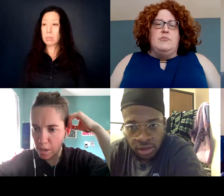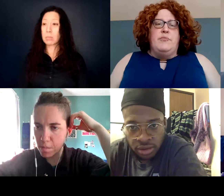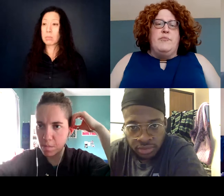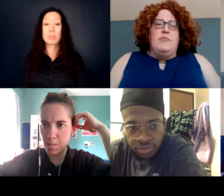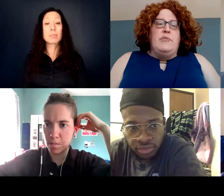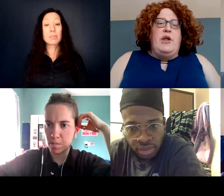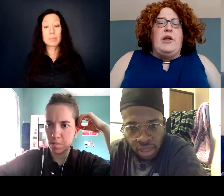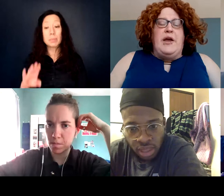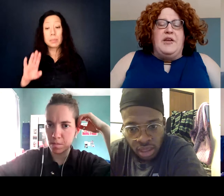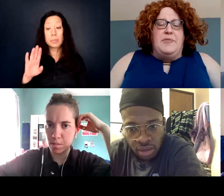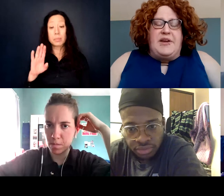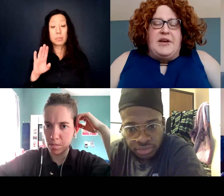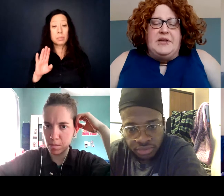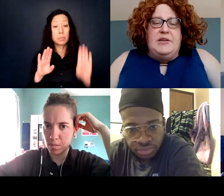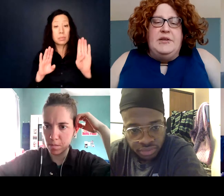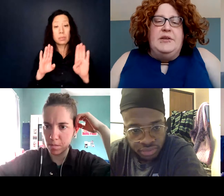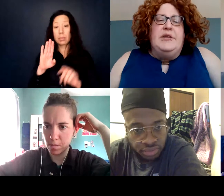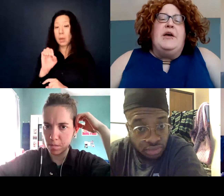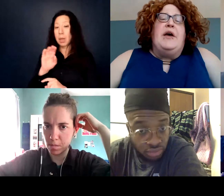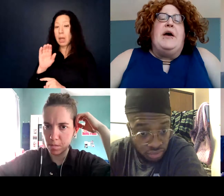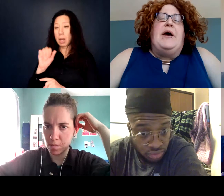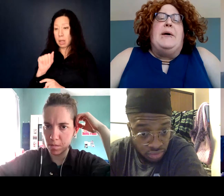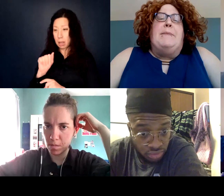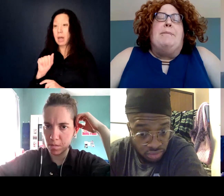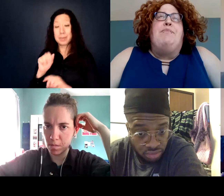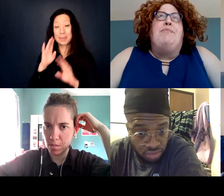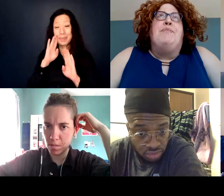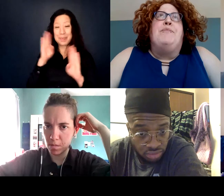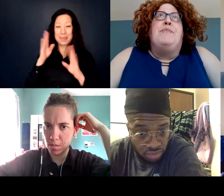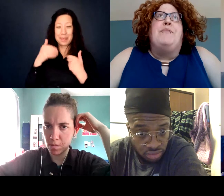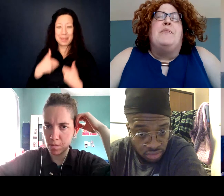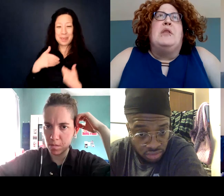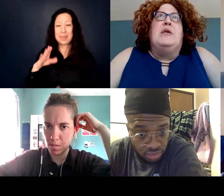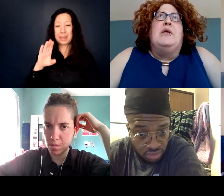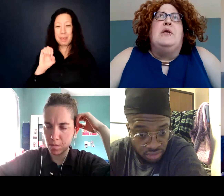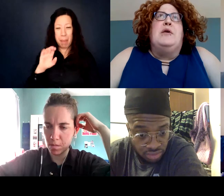Becca, go for it. Hi, it's Becca.